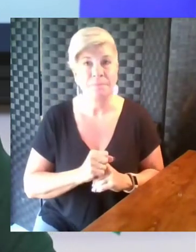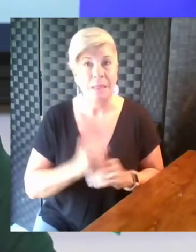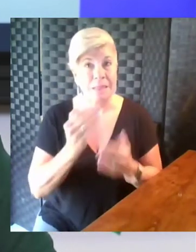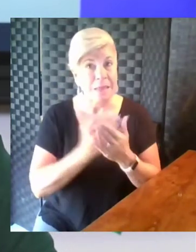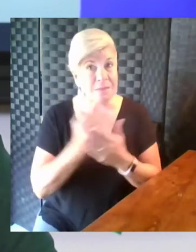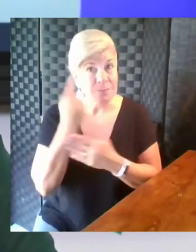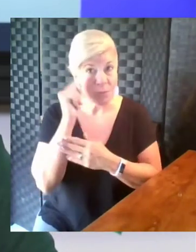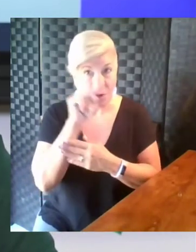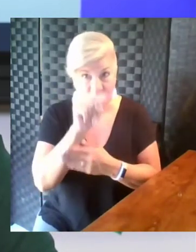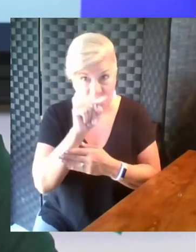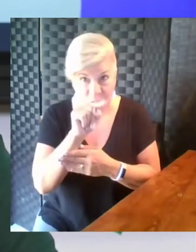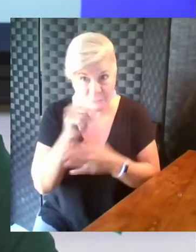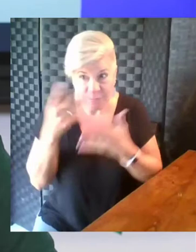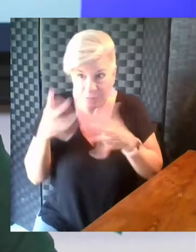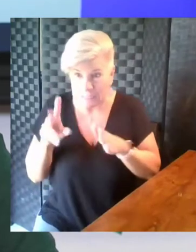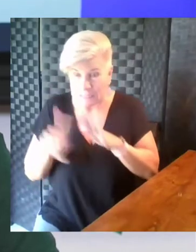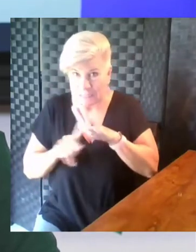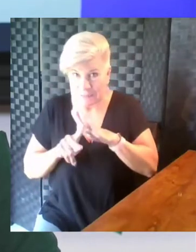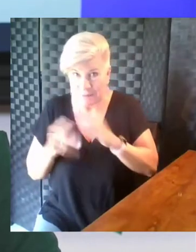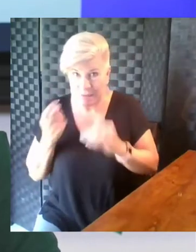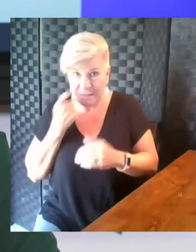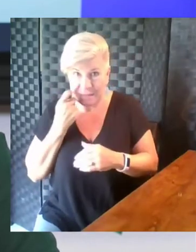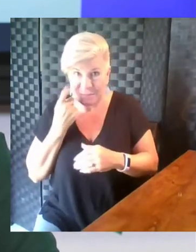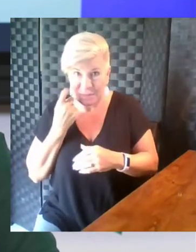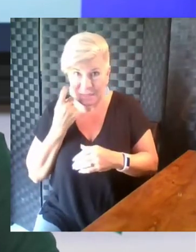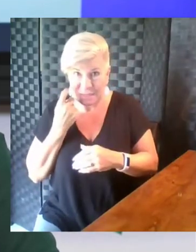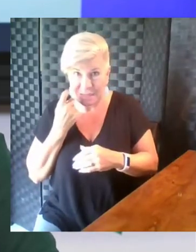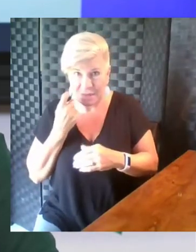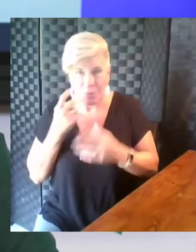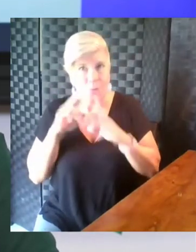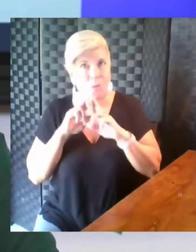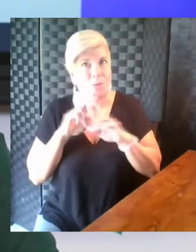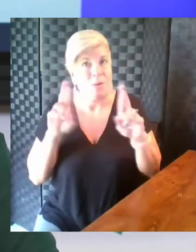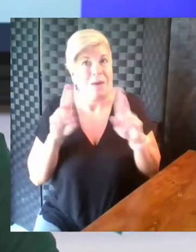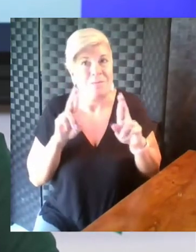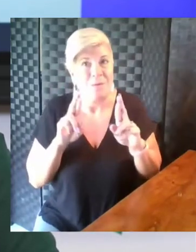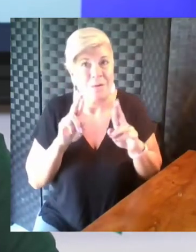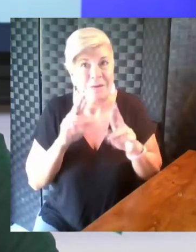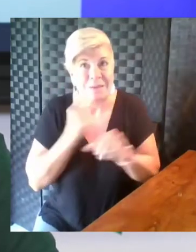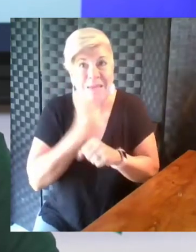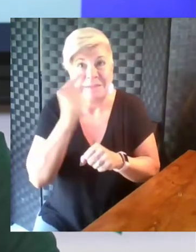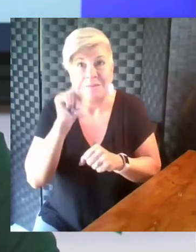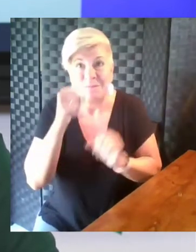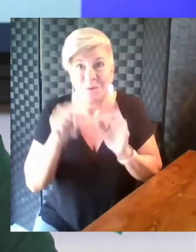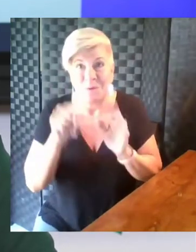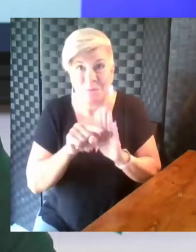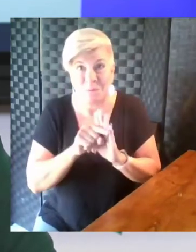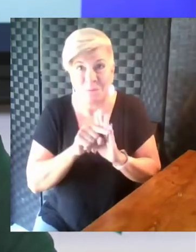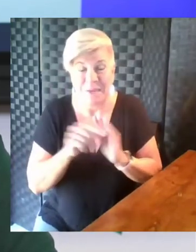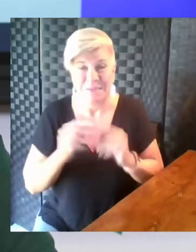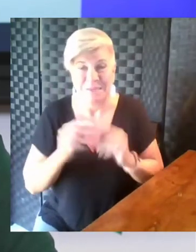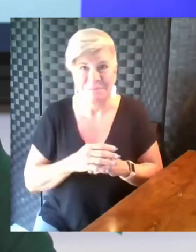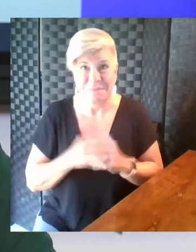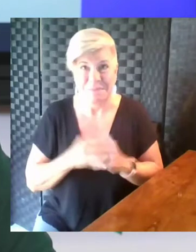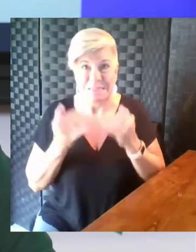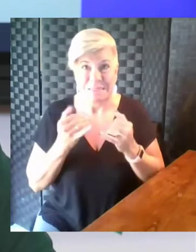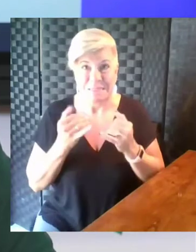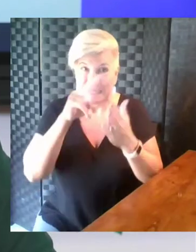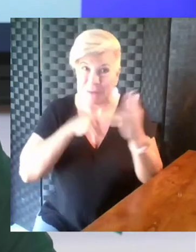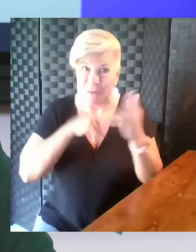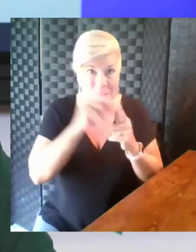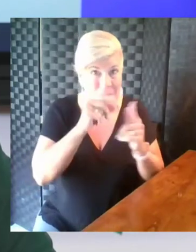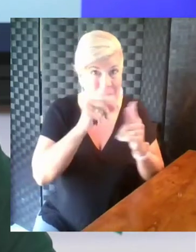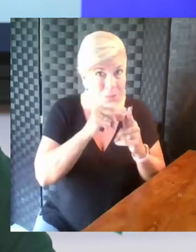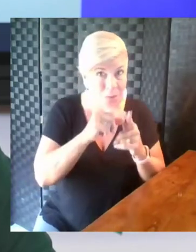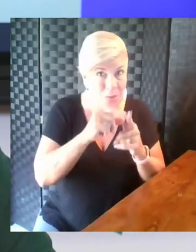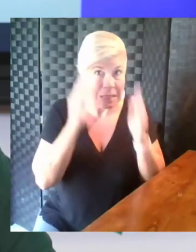are for students who just finished kindergarten and are trying to get ready for first grade when we go back in the fall. Today's lesson is going to help us read some words and